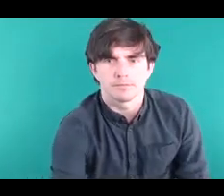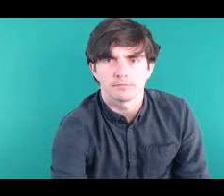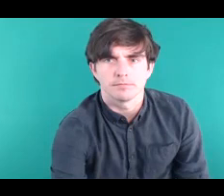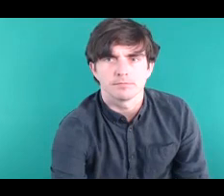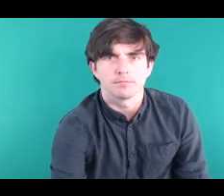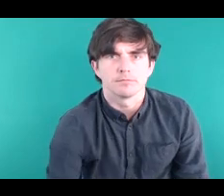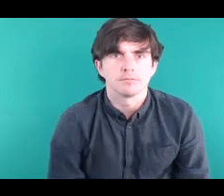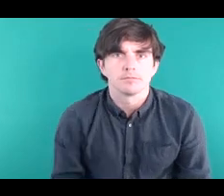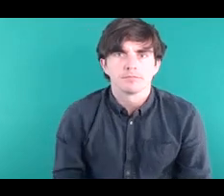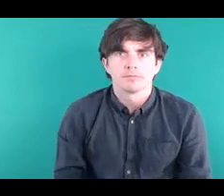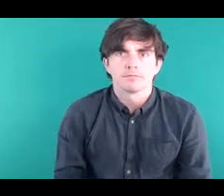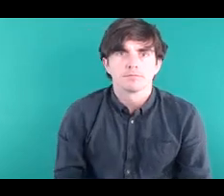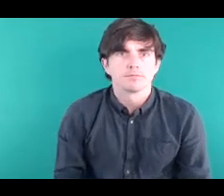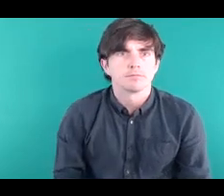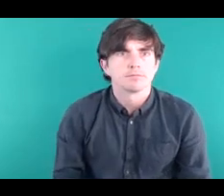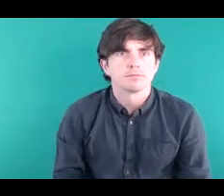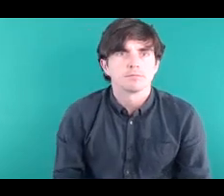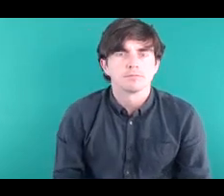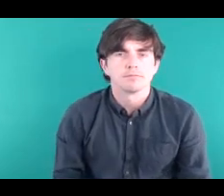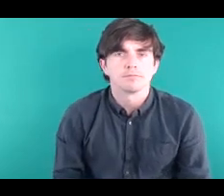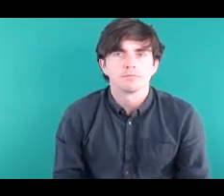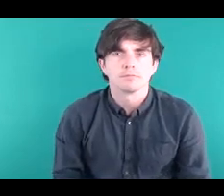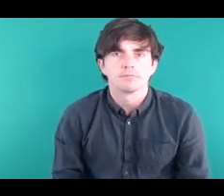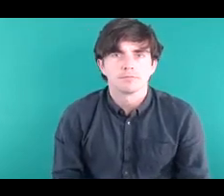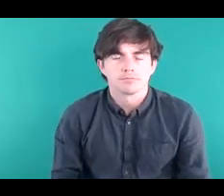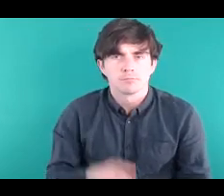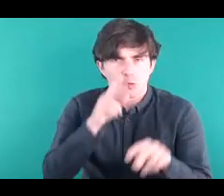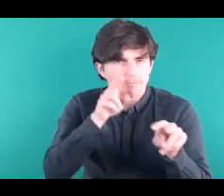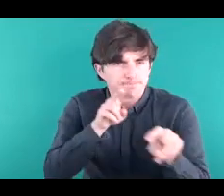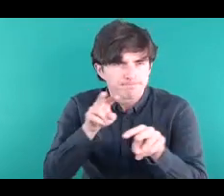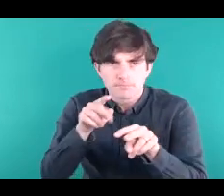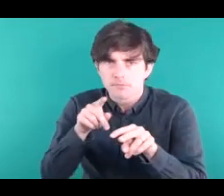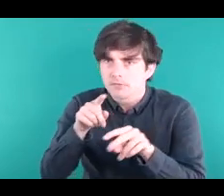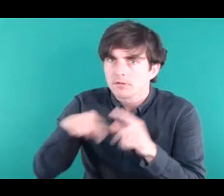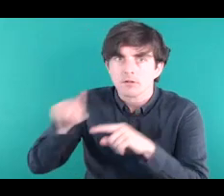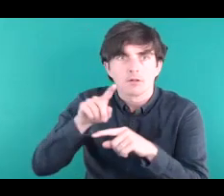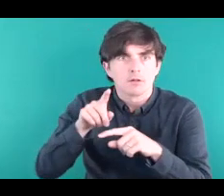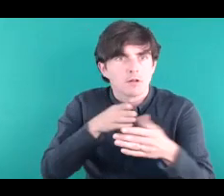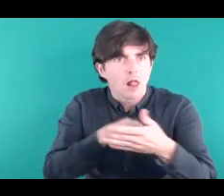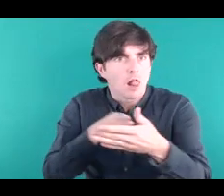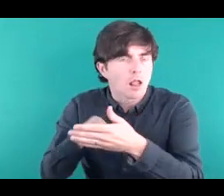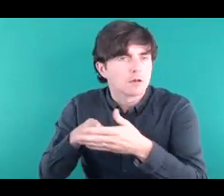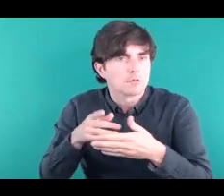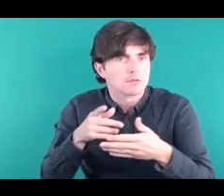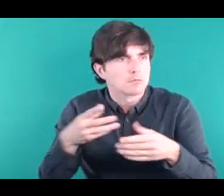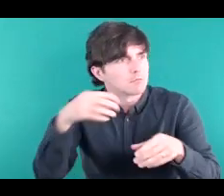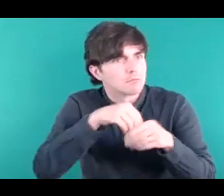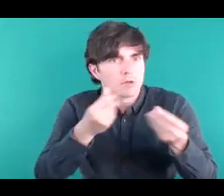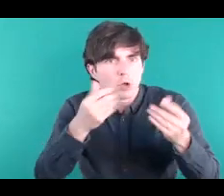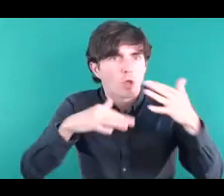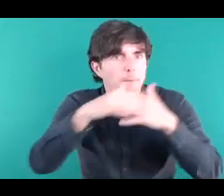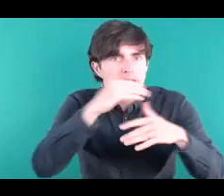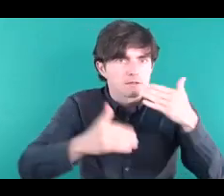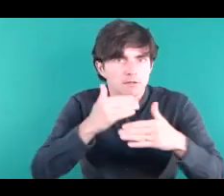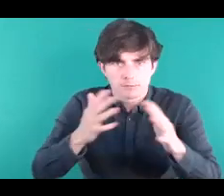So it is important, while currently government is focusing on working